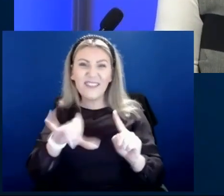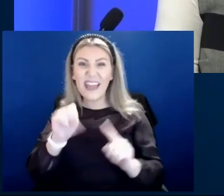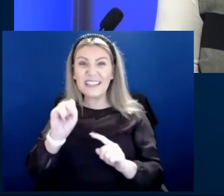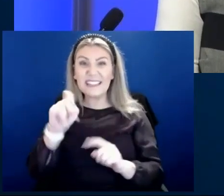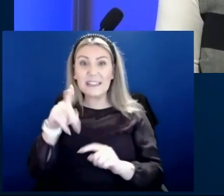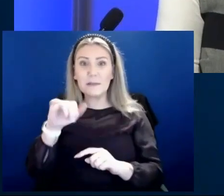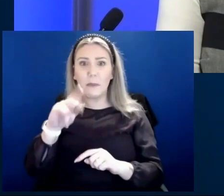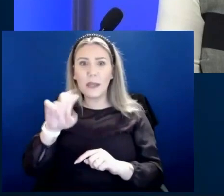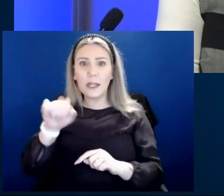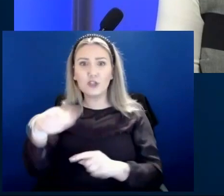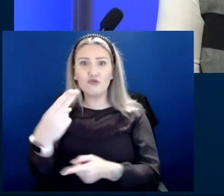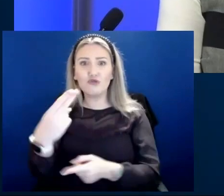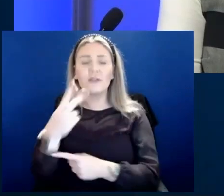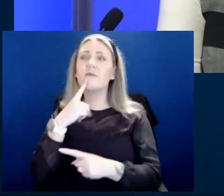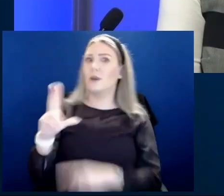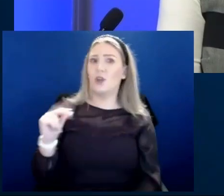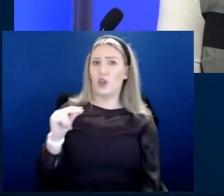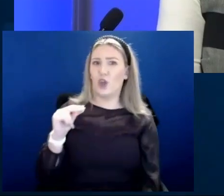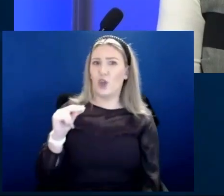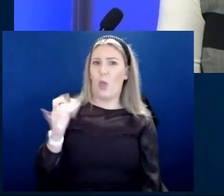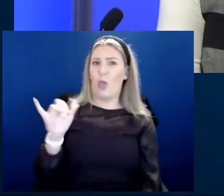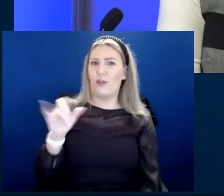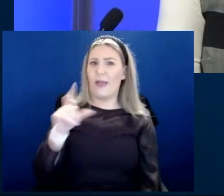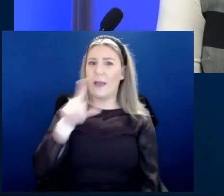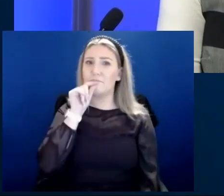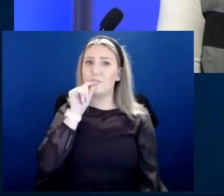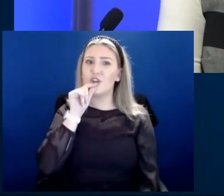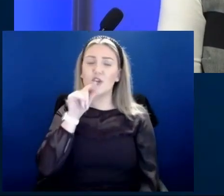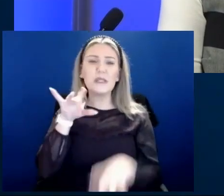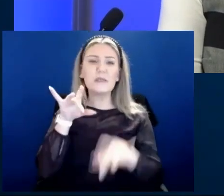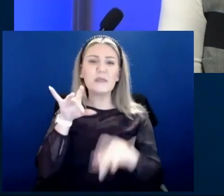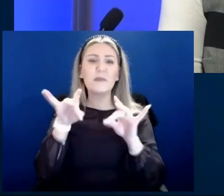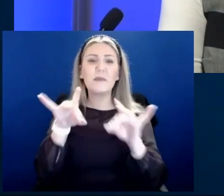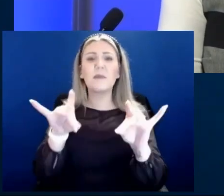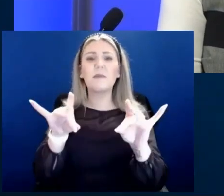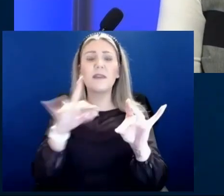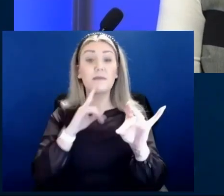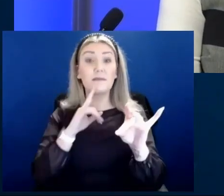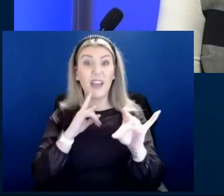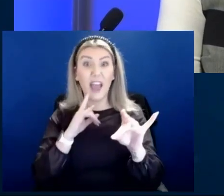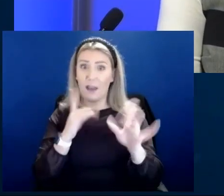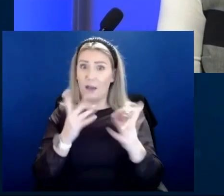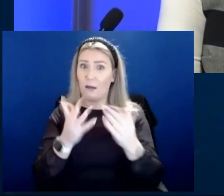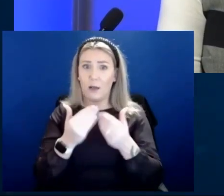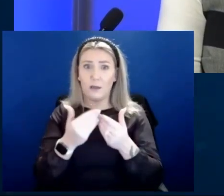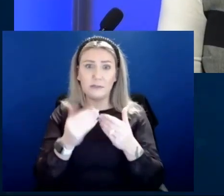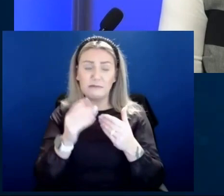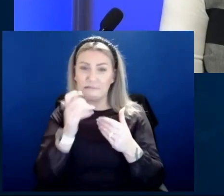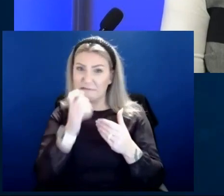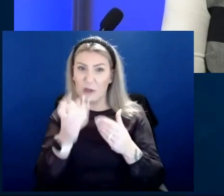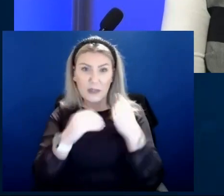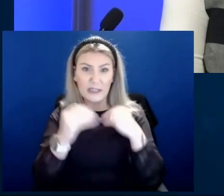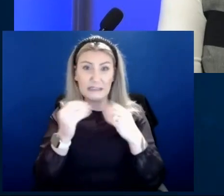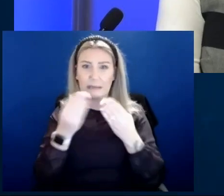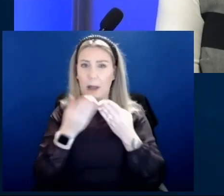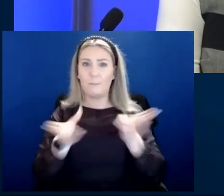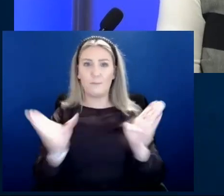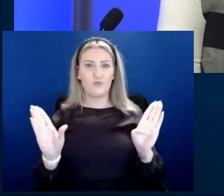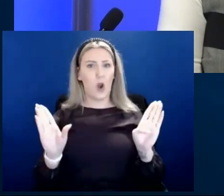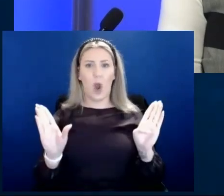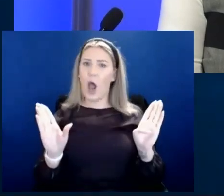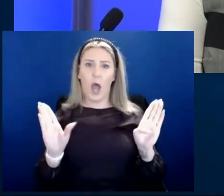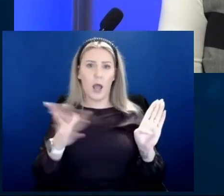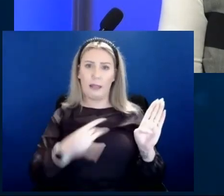eat They're like birds. teenagers now, Yeah. so they probably just eat anything, right? They hardly eat anything. They don't have very broad palates. They if you will. don't. Okay. All